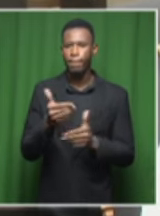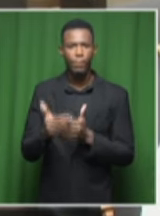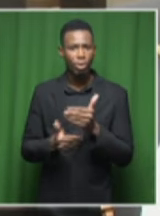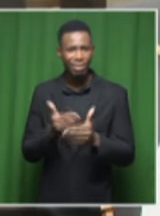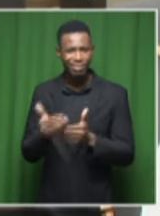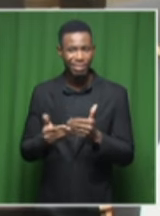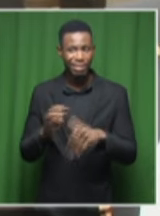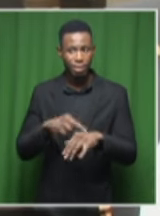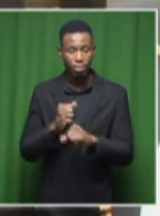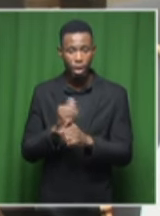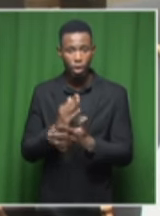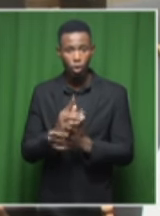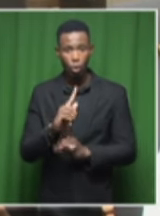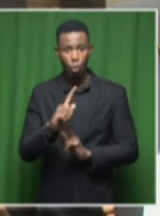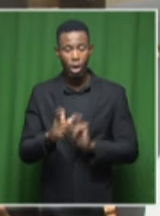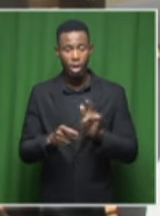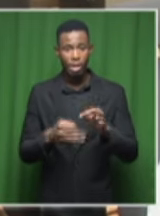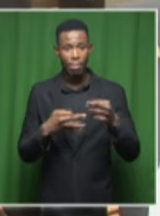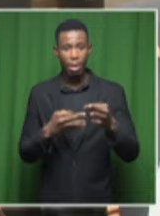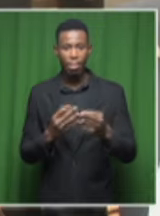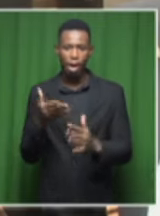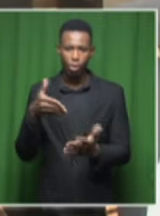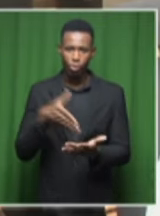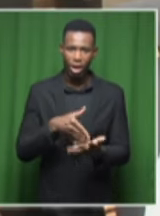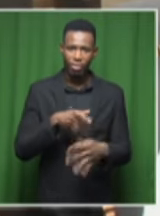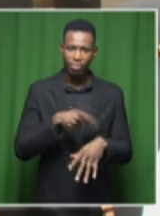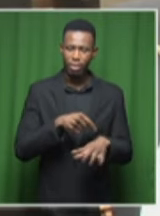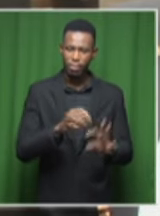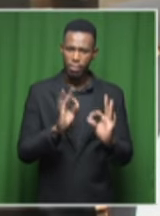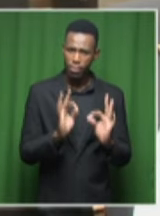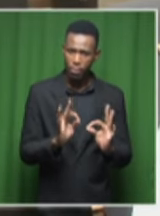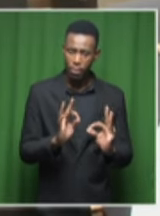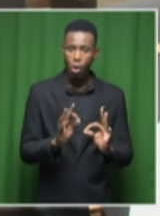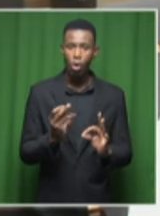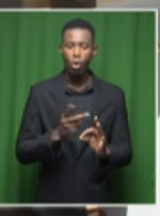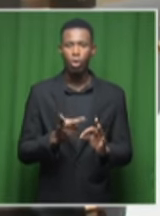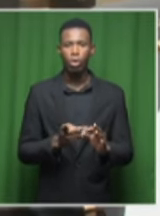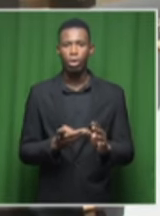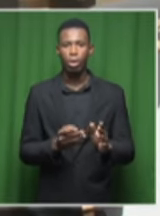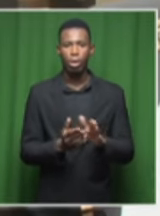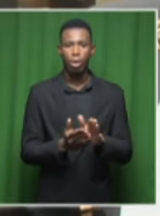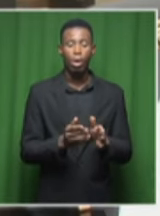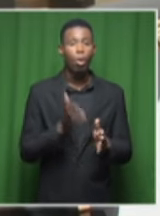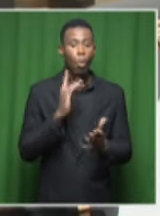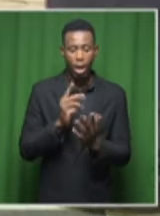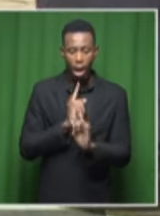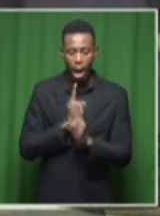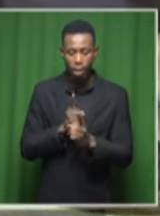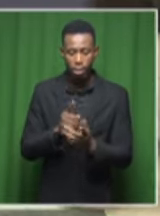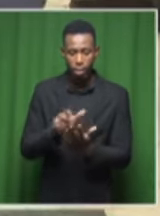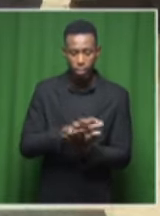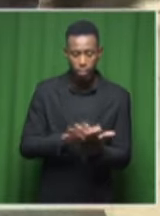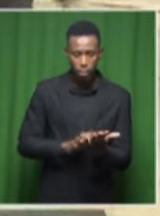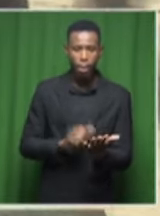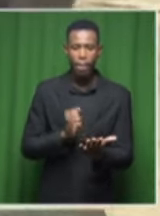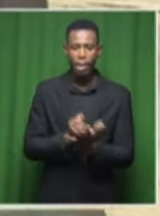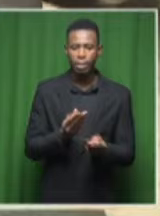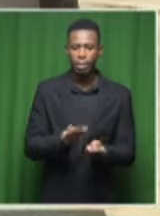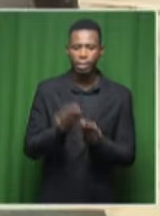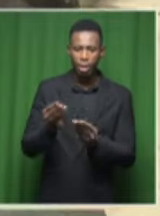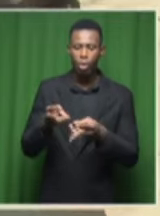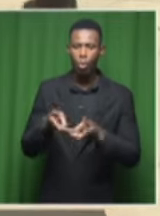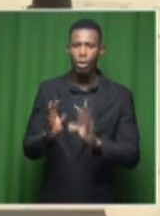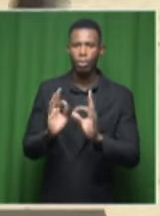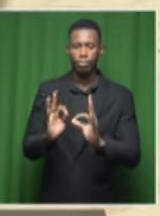sure that the question paper arrives, the question papers, the scripts are collected, is in order. Taxila Secondary